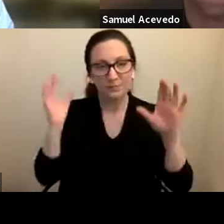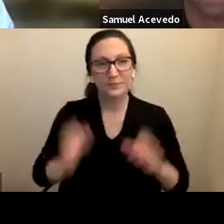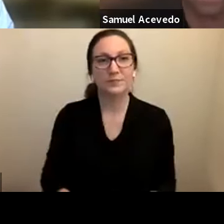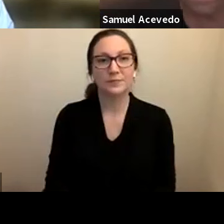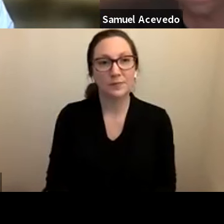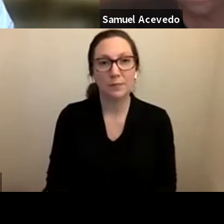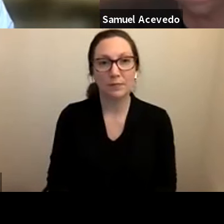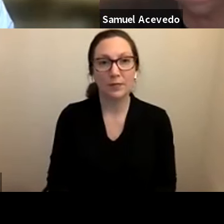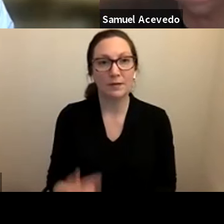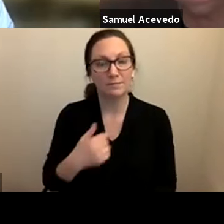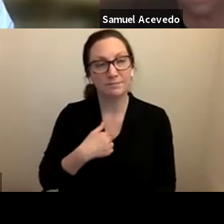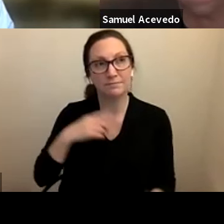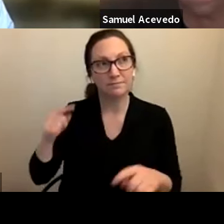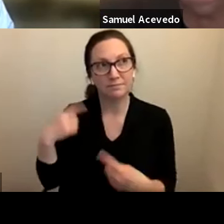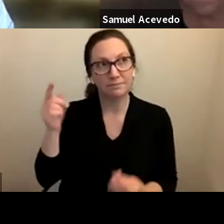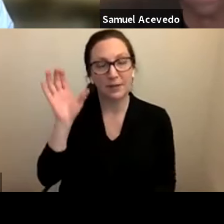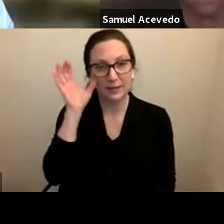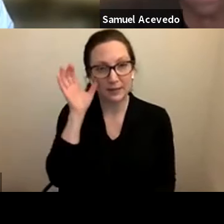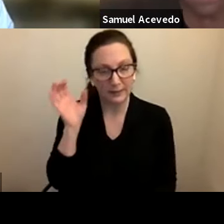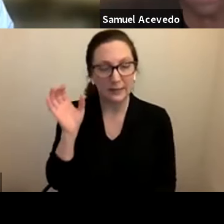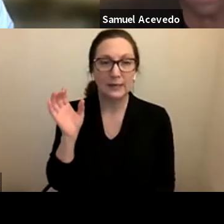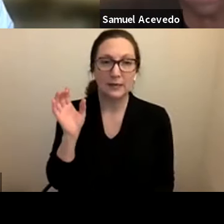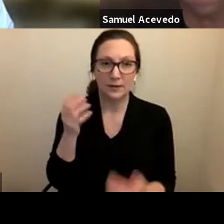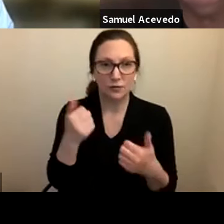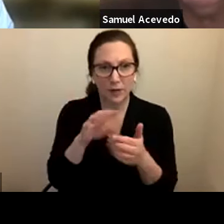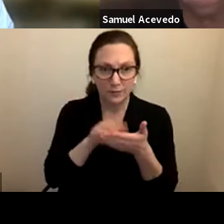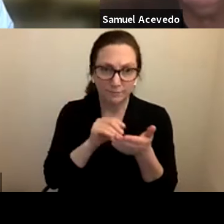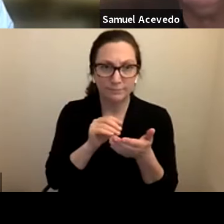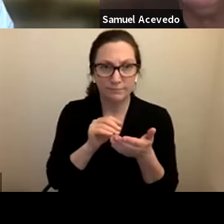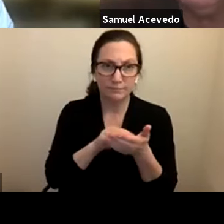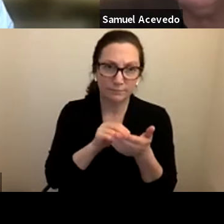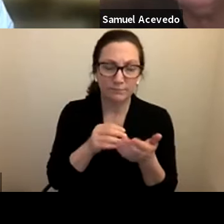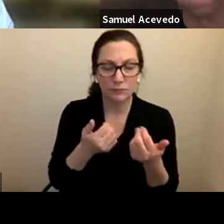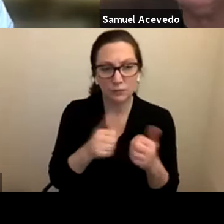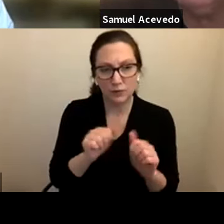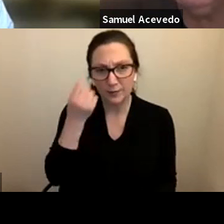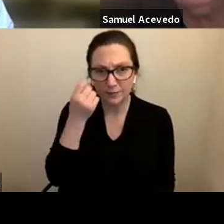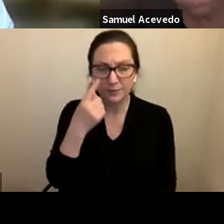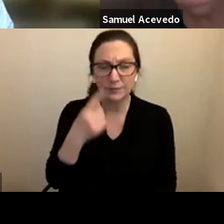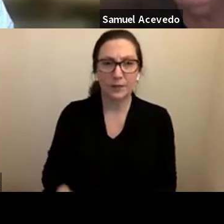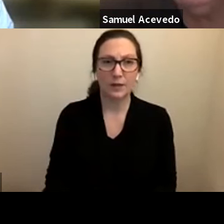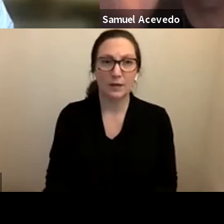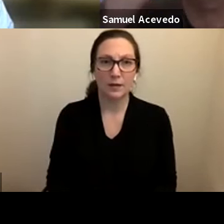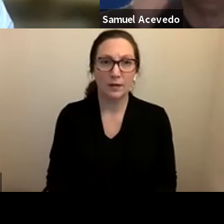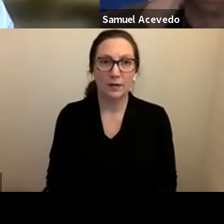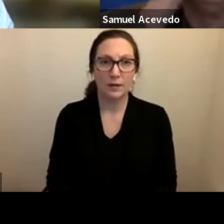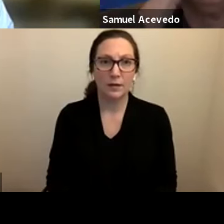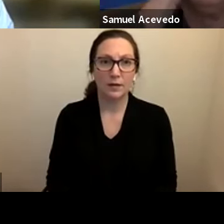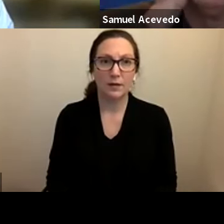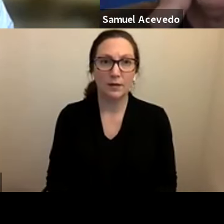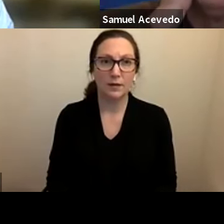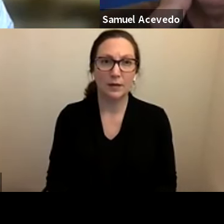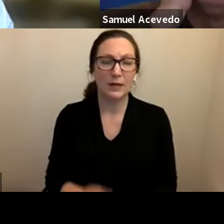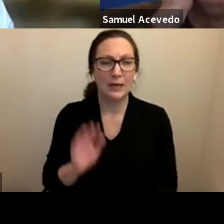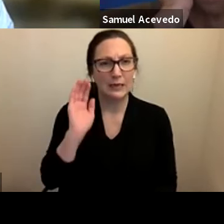You know, I've just been listening and trying to get a better grasp on a lot of what you've been saying and a lot of what other people are questioning, because it kind of seems like